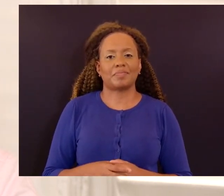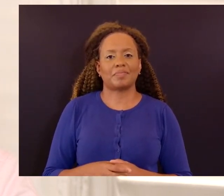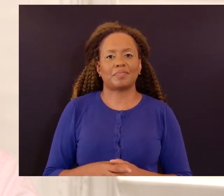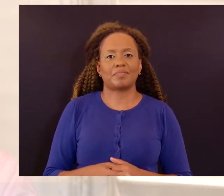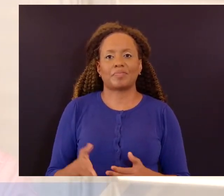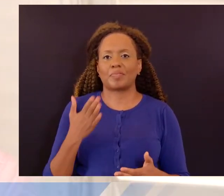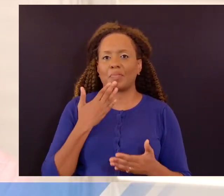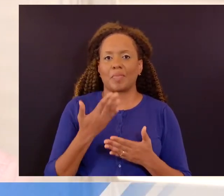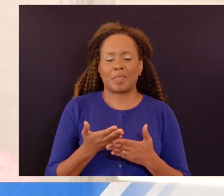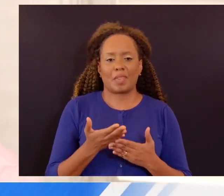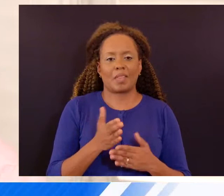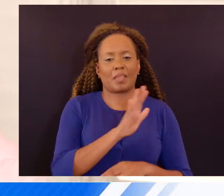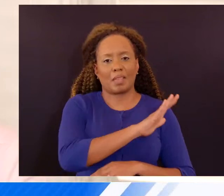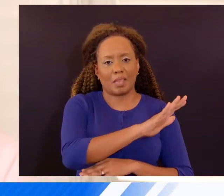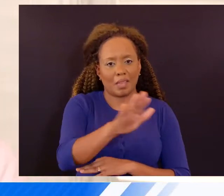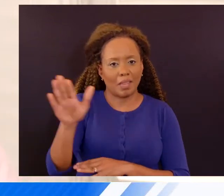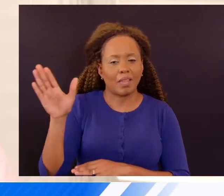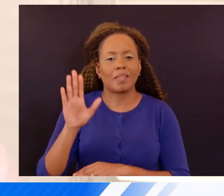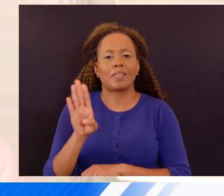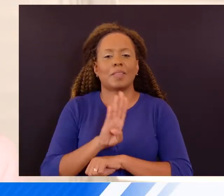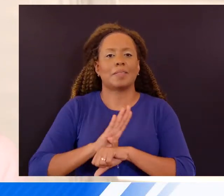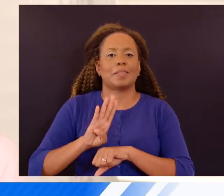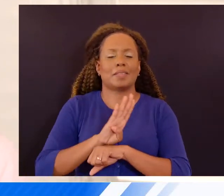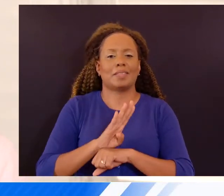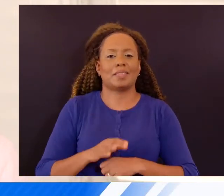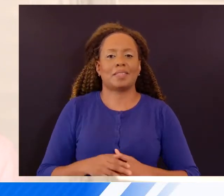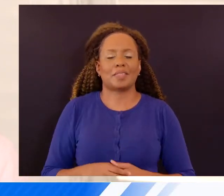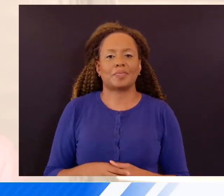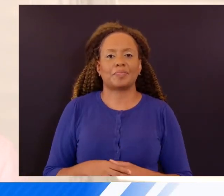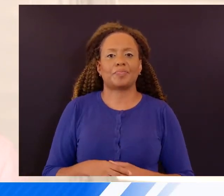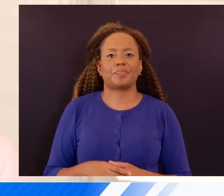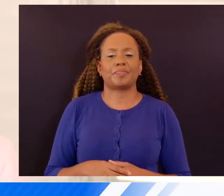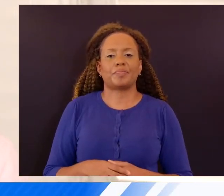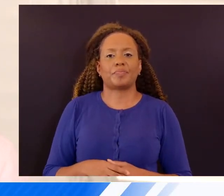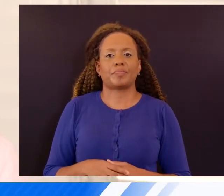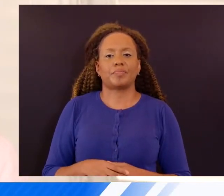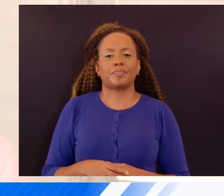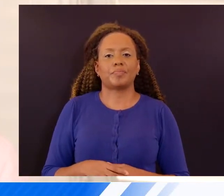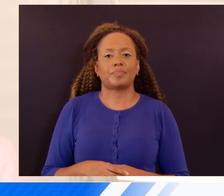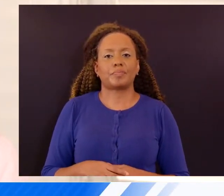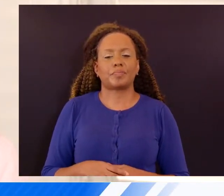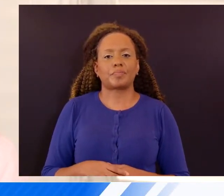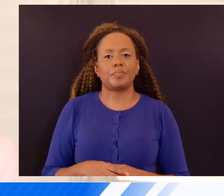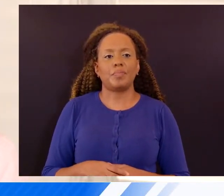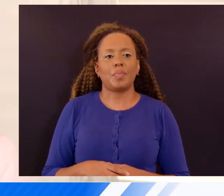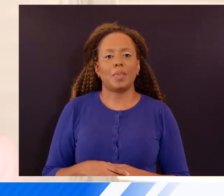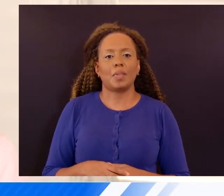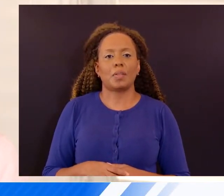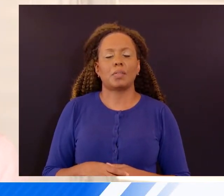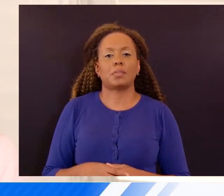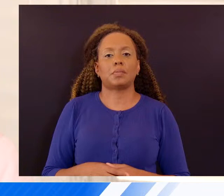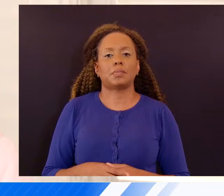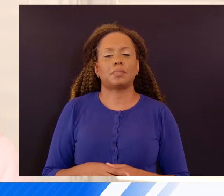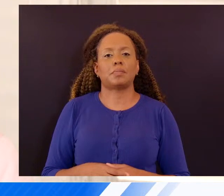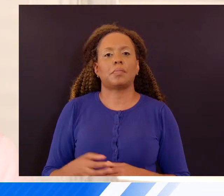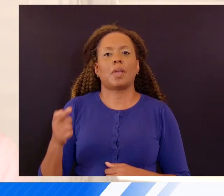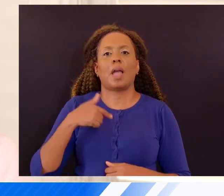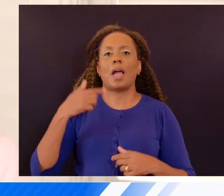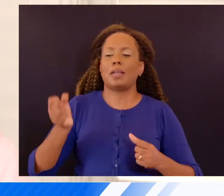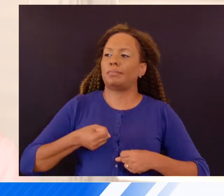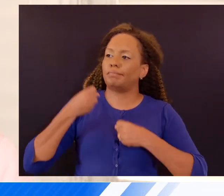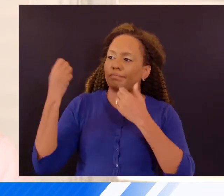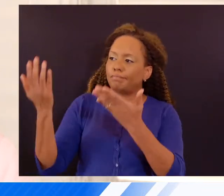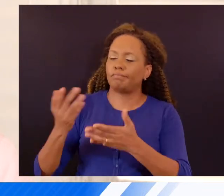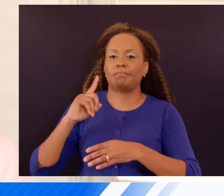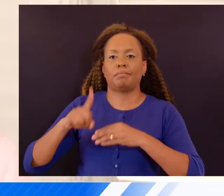And good afternoon, Barbados. I take this opportunity to present to you an update